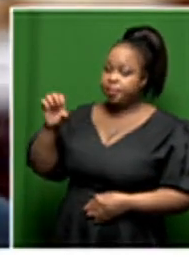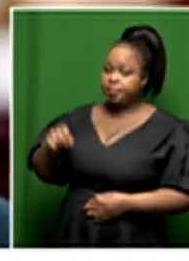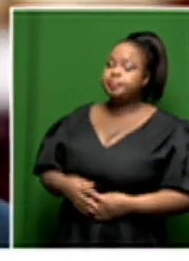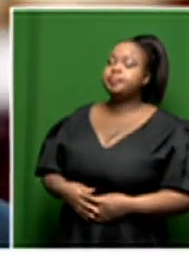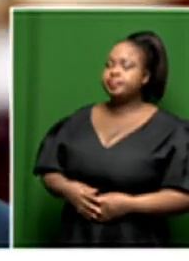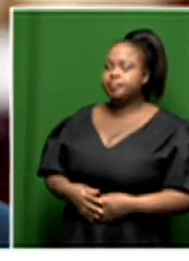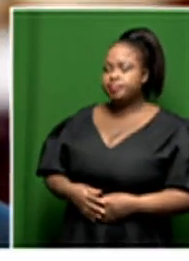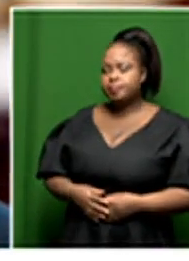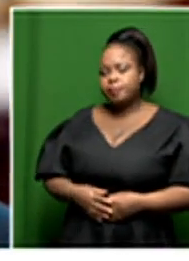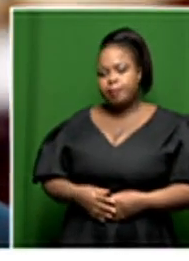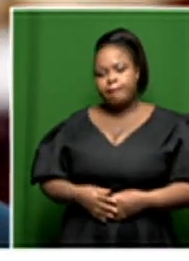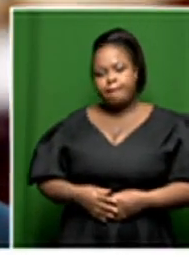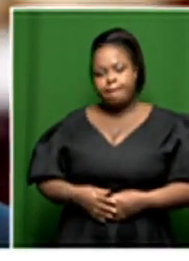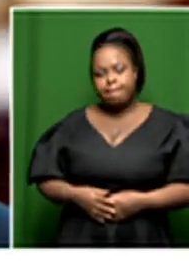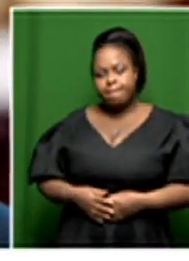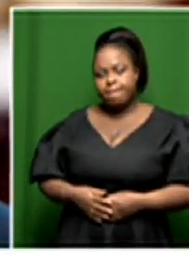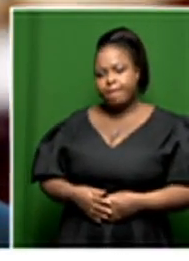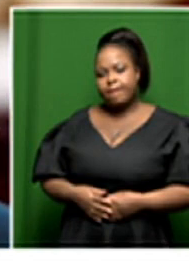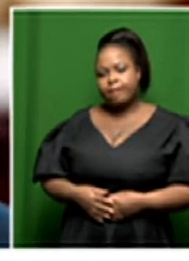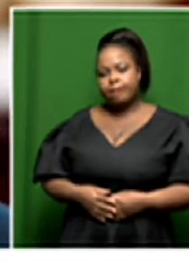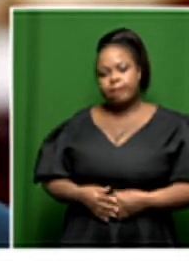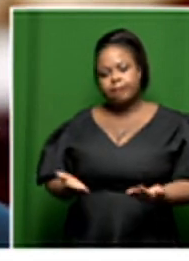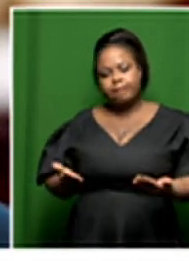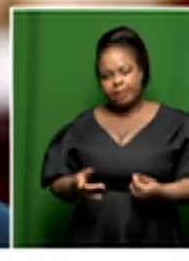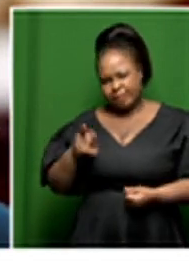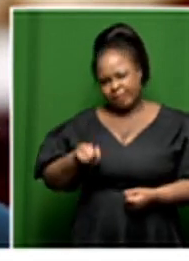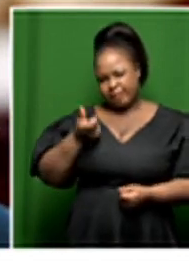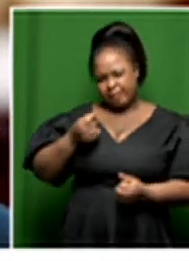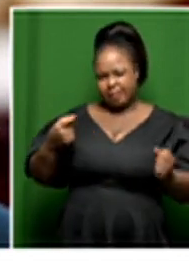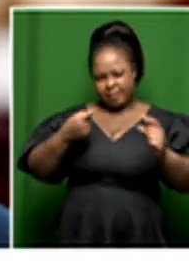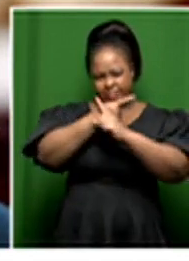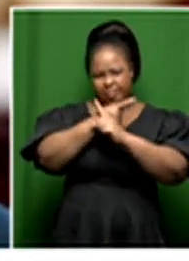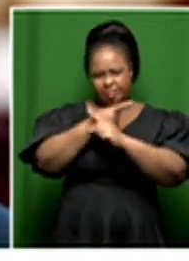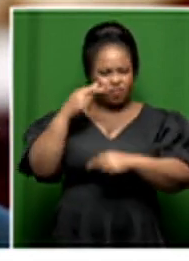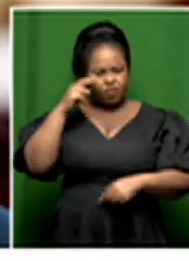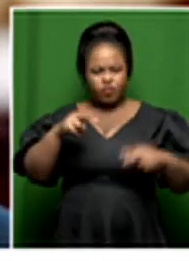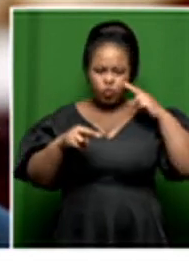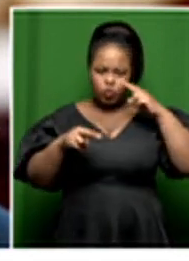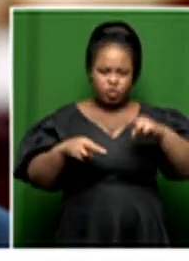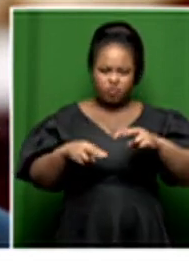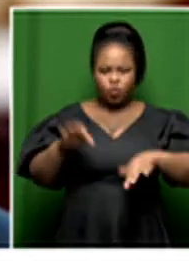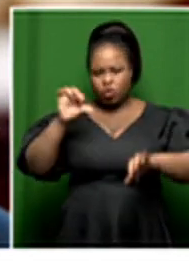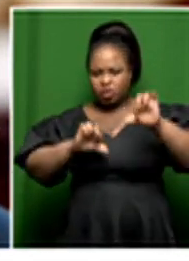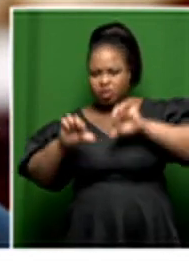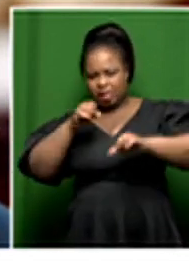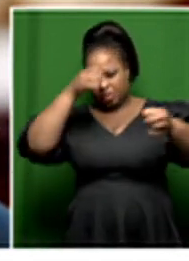Leanne, there is contradicting views within the scientific community.